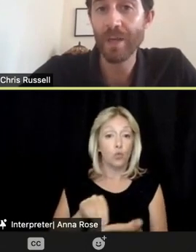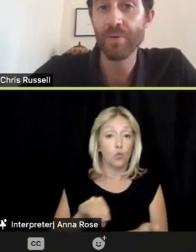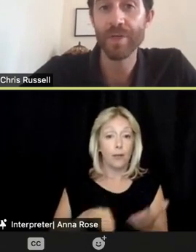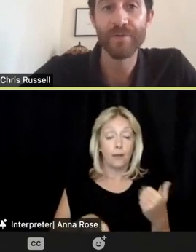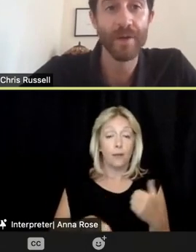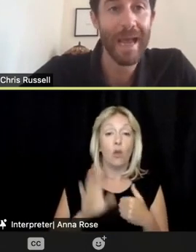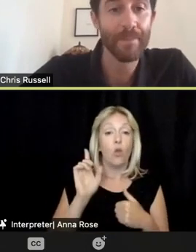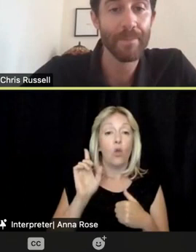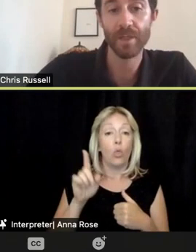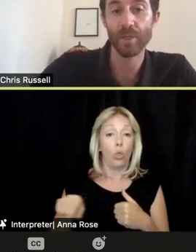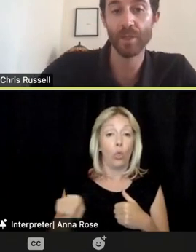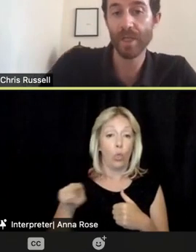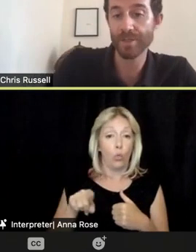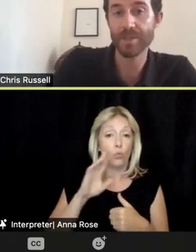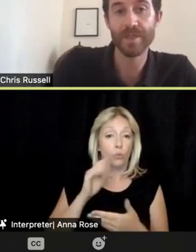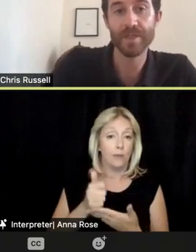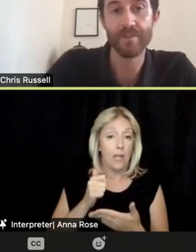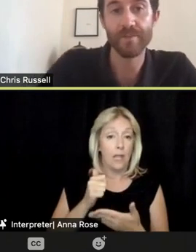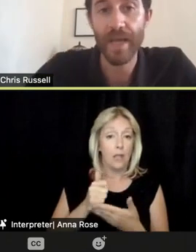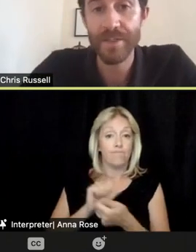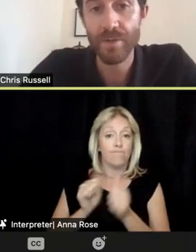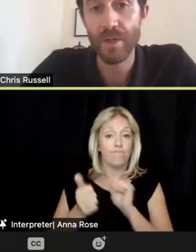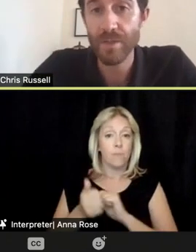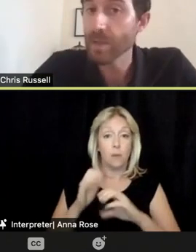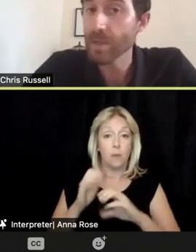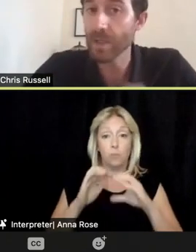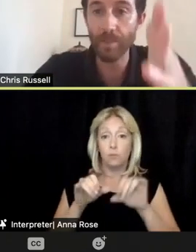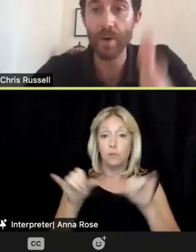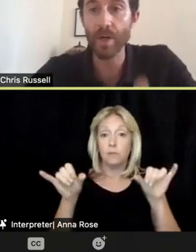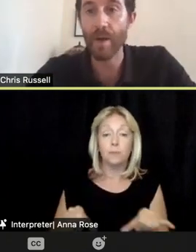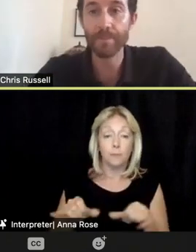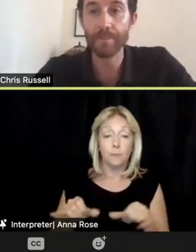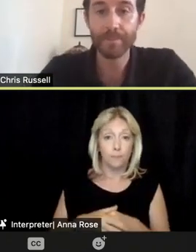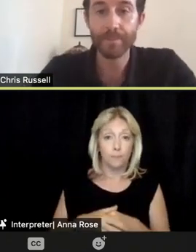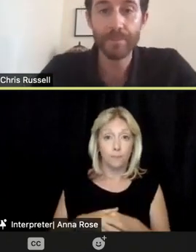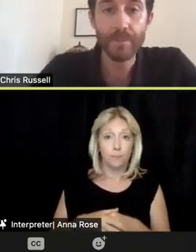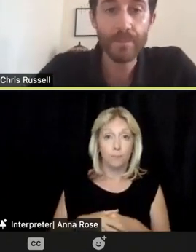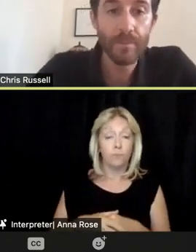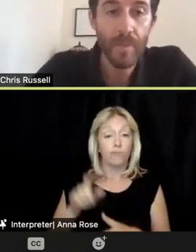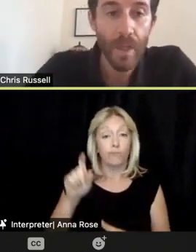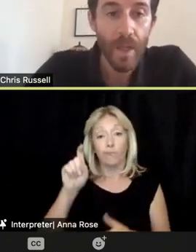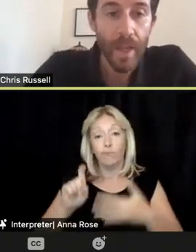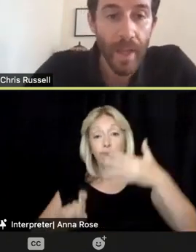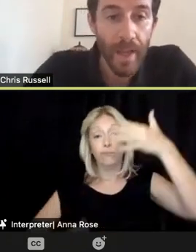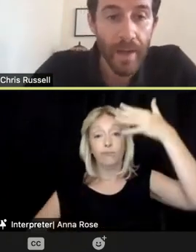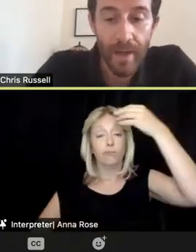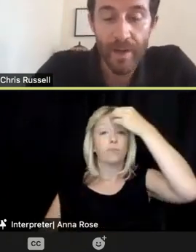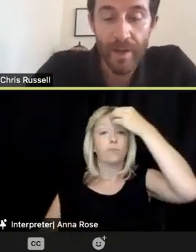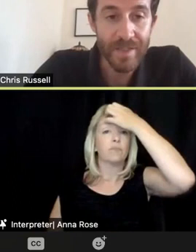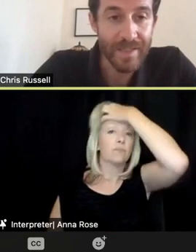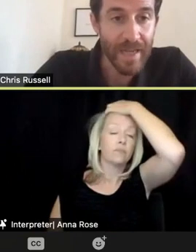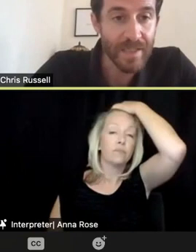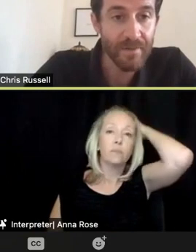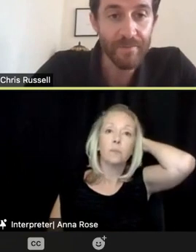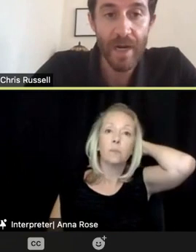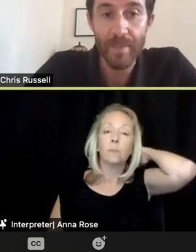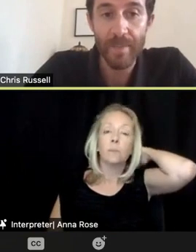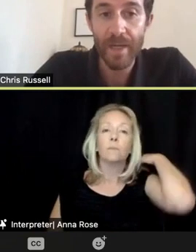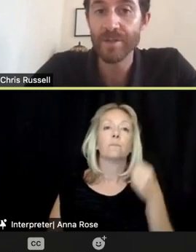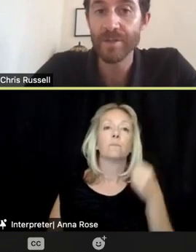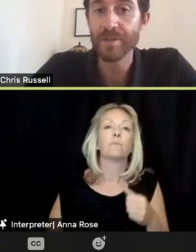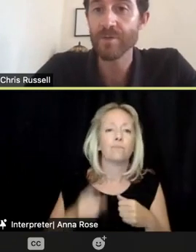main talking points for adapting a communication system for that student. So you can keep going down. And there's